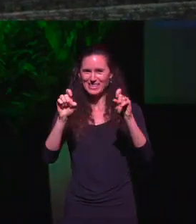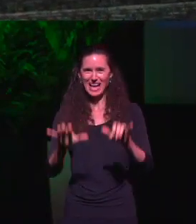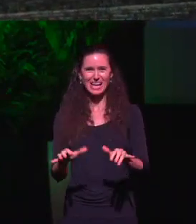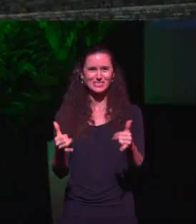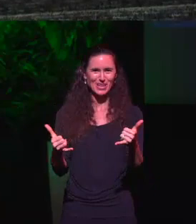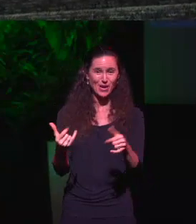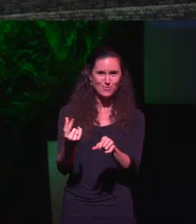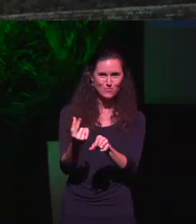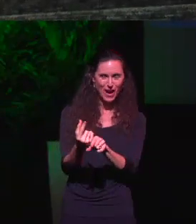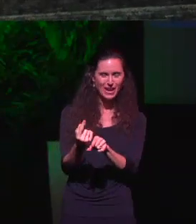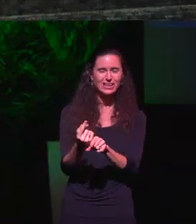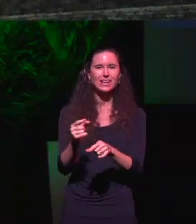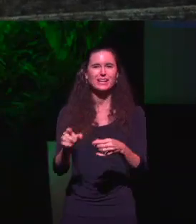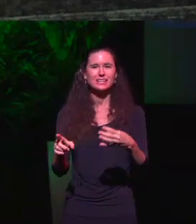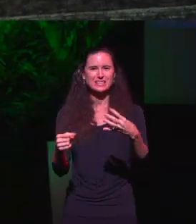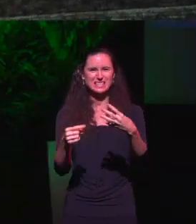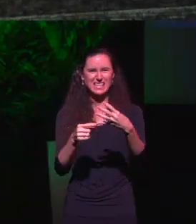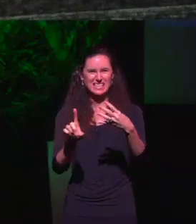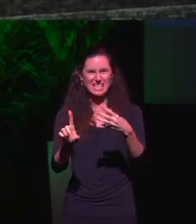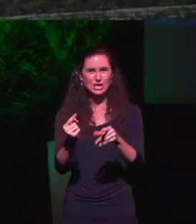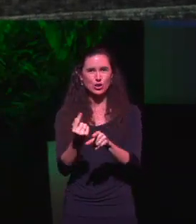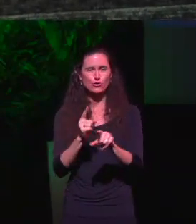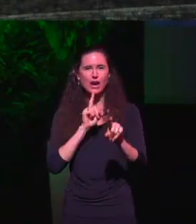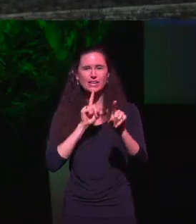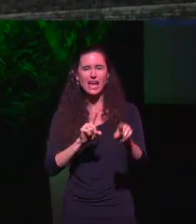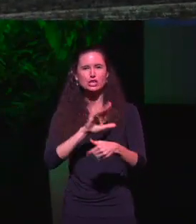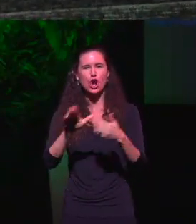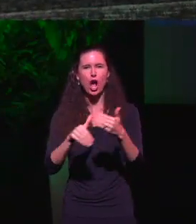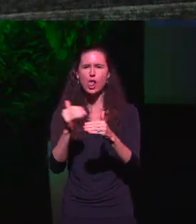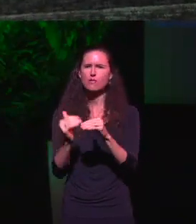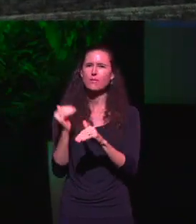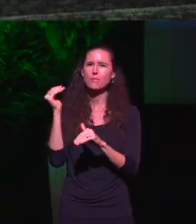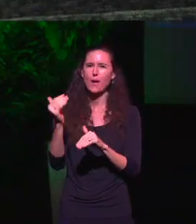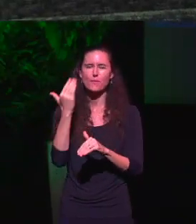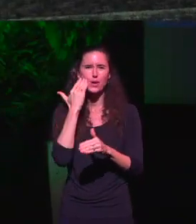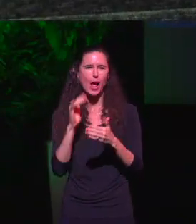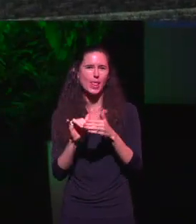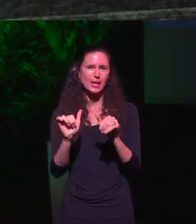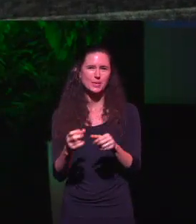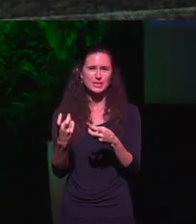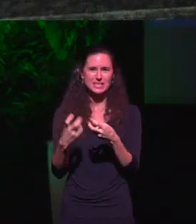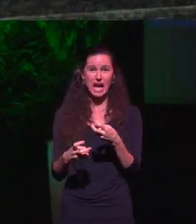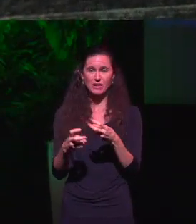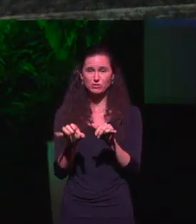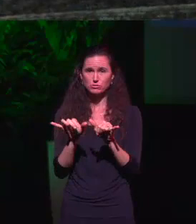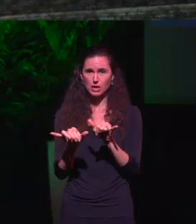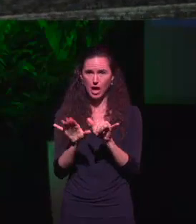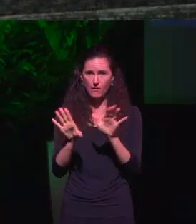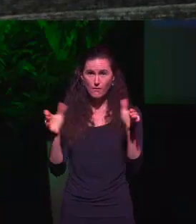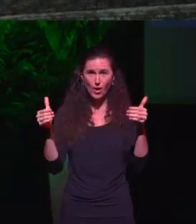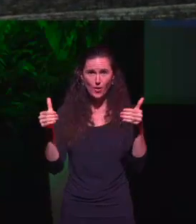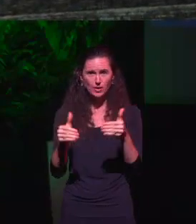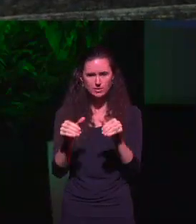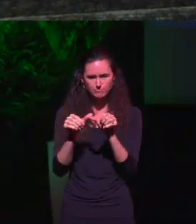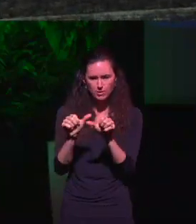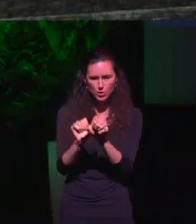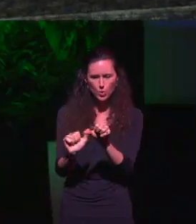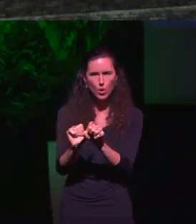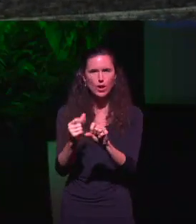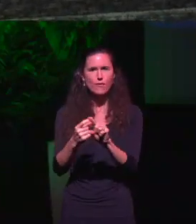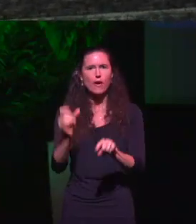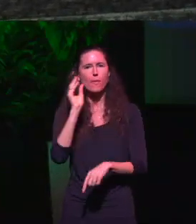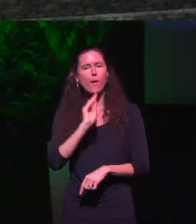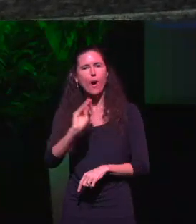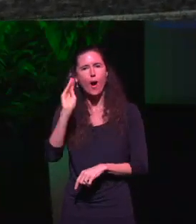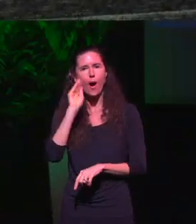correct answer. It's D, all of the above. And we know how hard it can be to stay focused and on task while working from home,